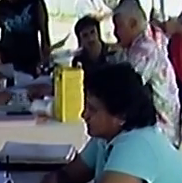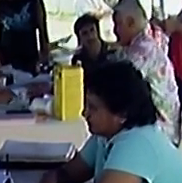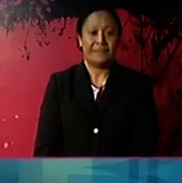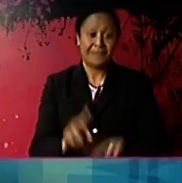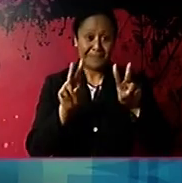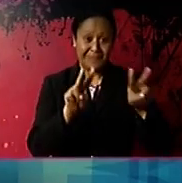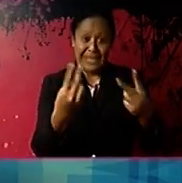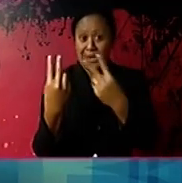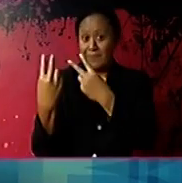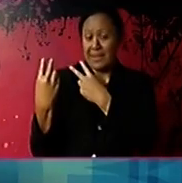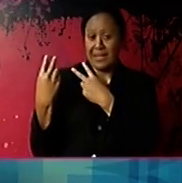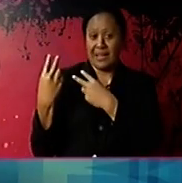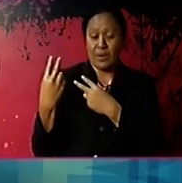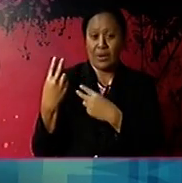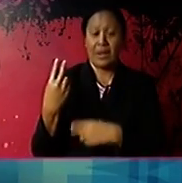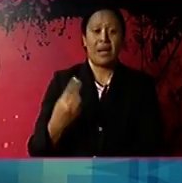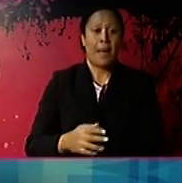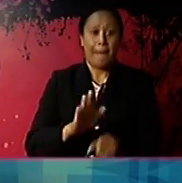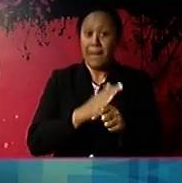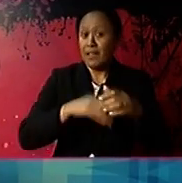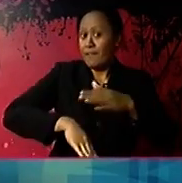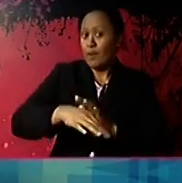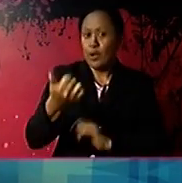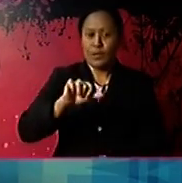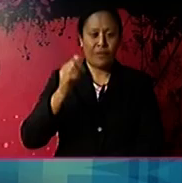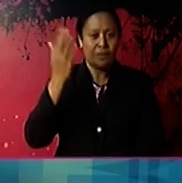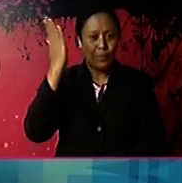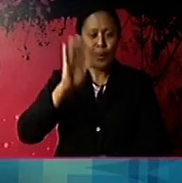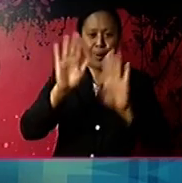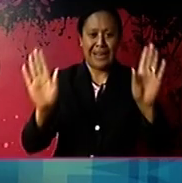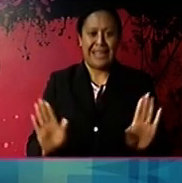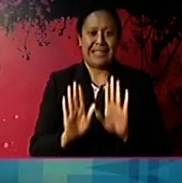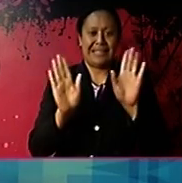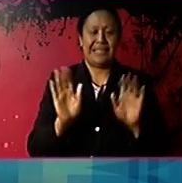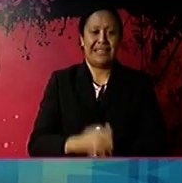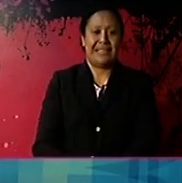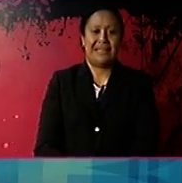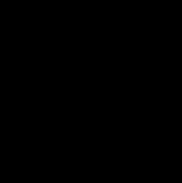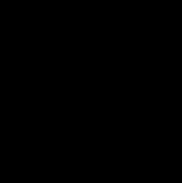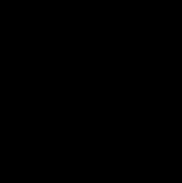repeated. We'll take a break now. When we come back, making full use of the school holidays.